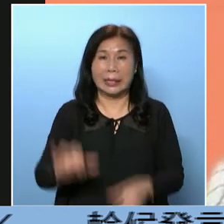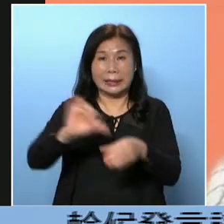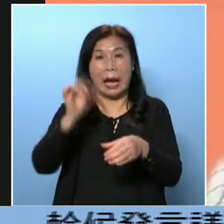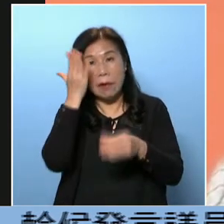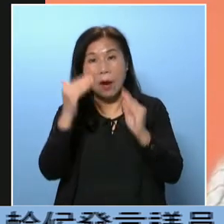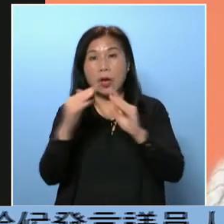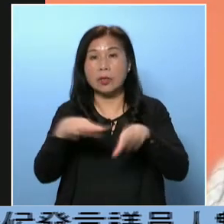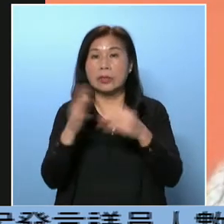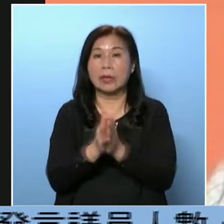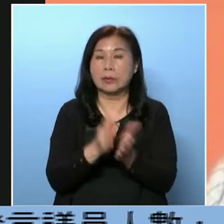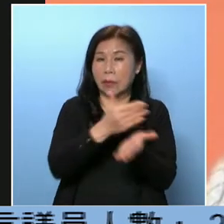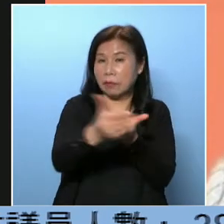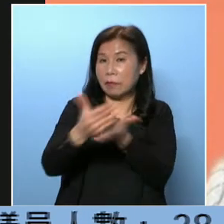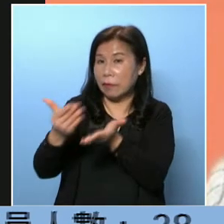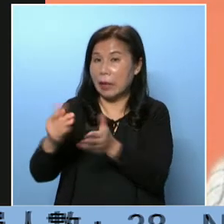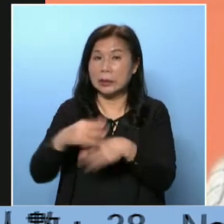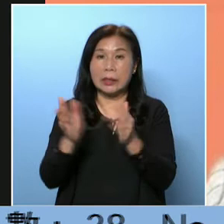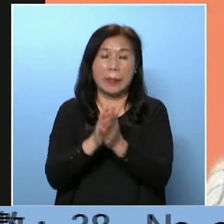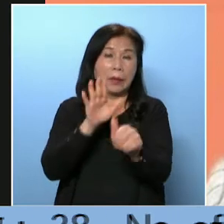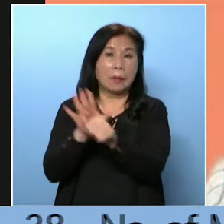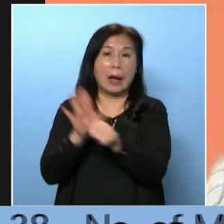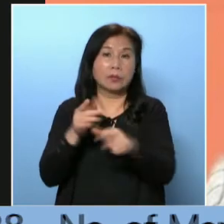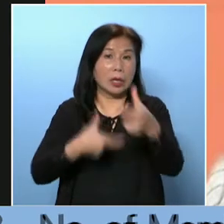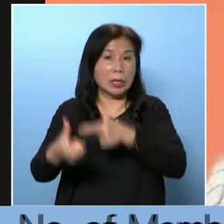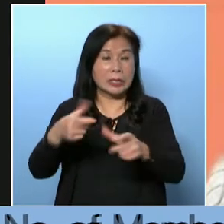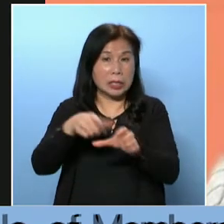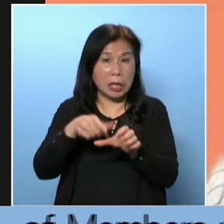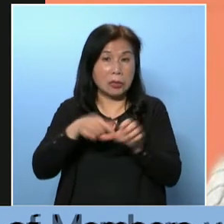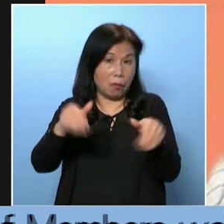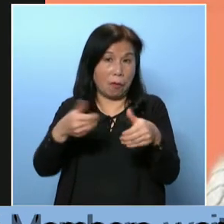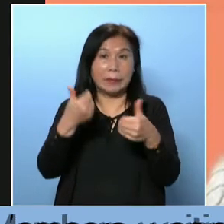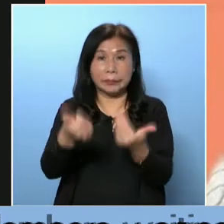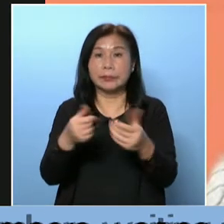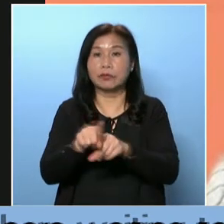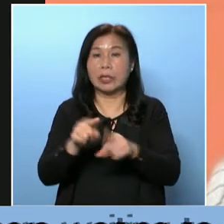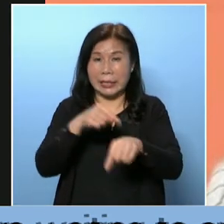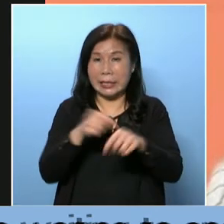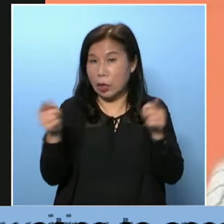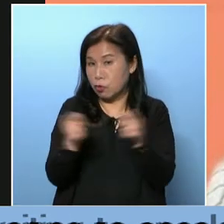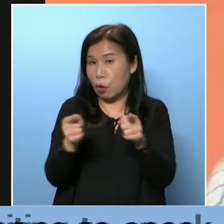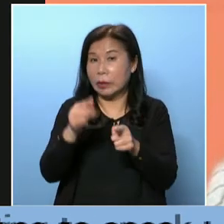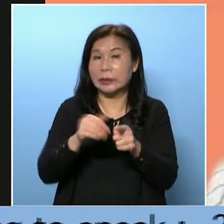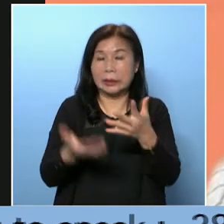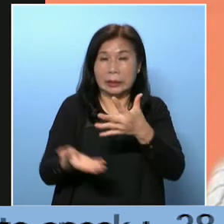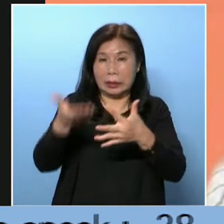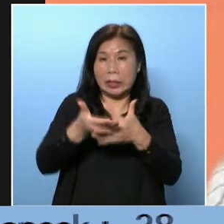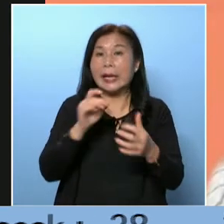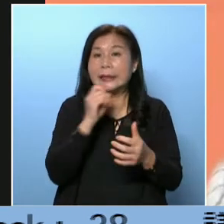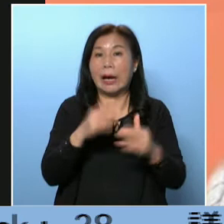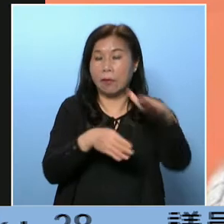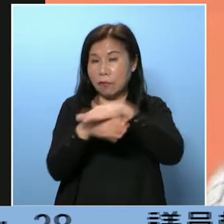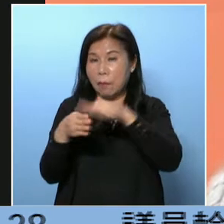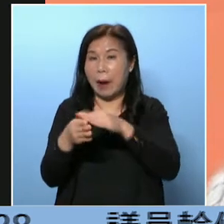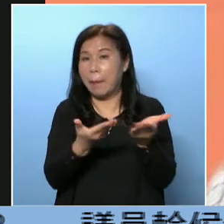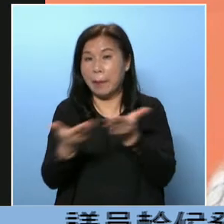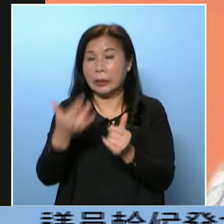long time before they are removed to a quarantine center or to a treatment facility. And therefore, we should make use